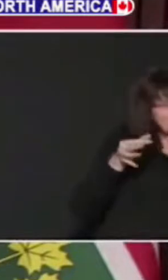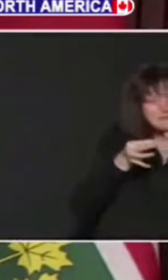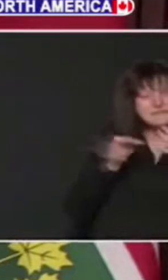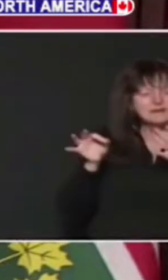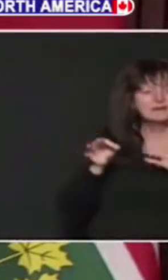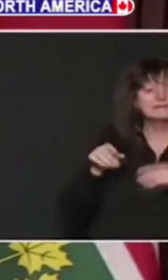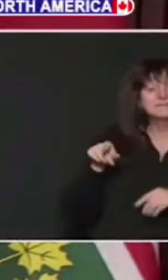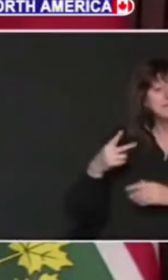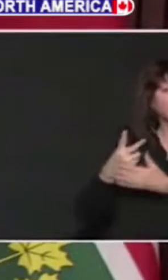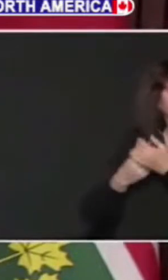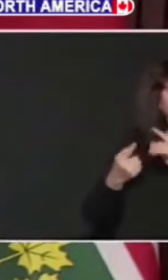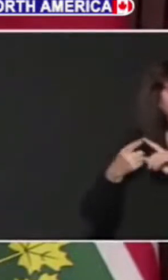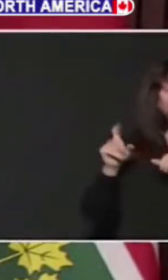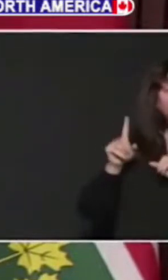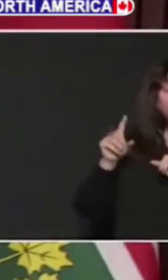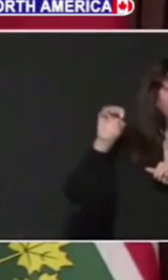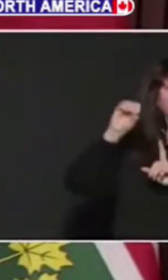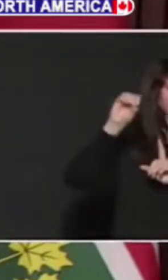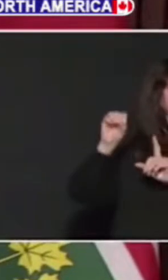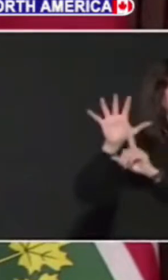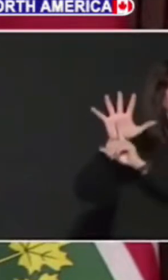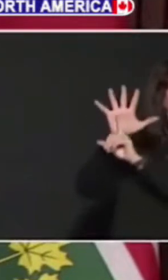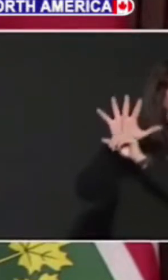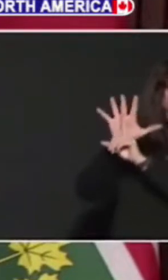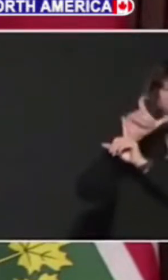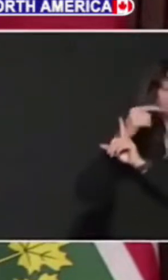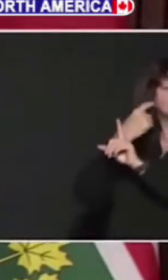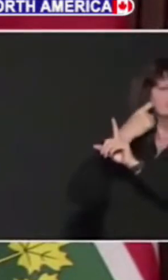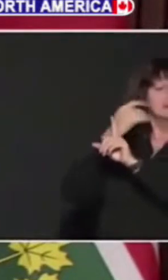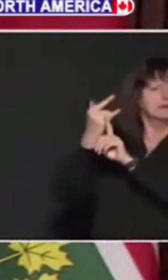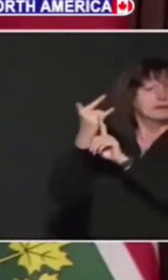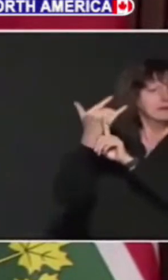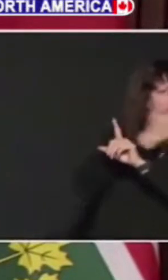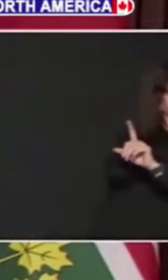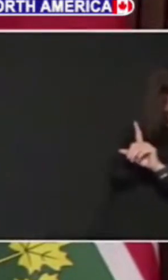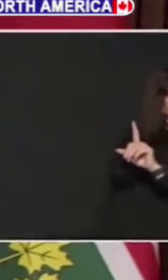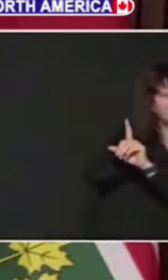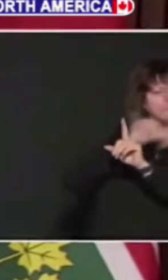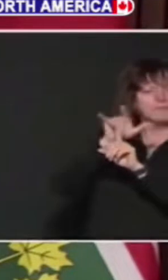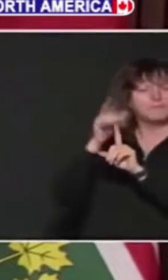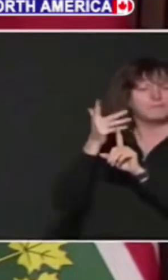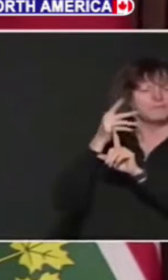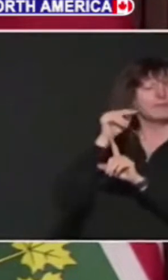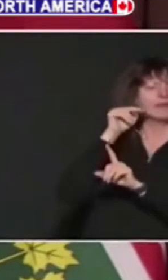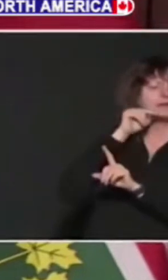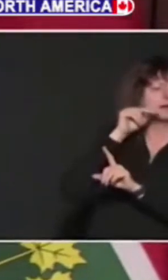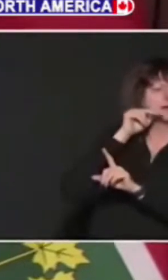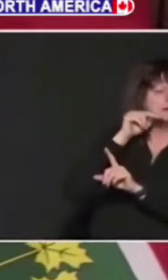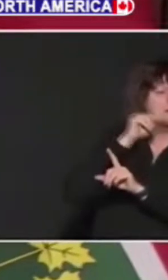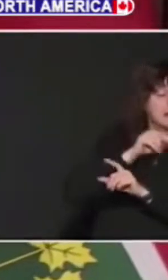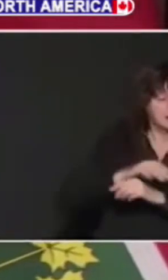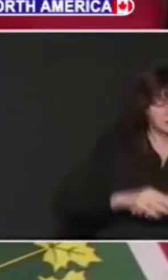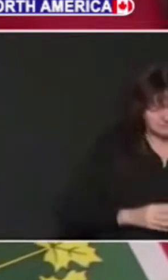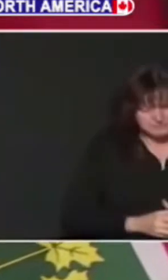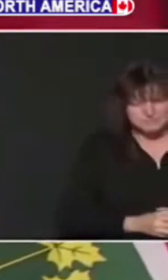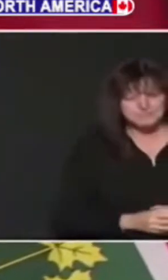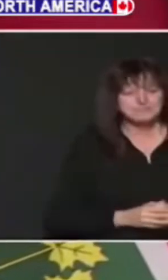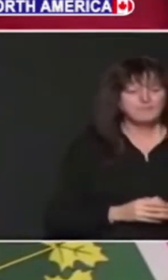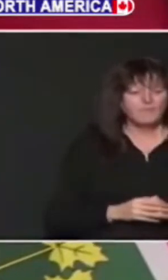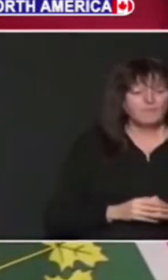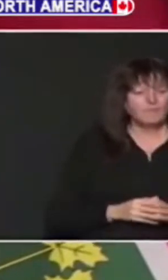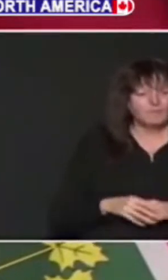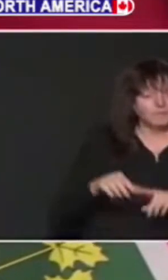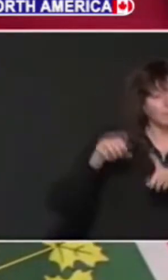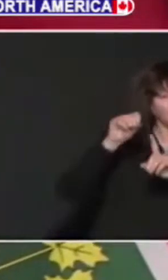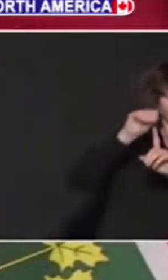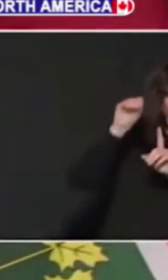Ottawa with recent travel from Nigeria. Ottawa Public Health is working diligently on conducting case and